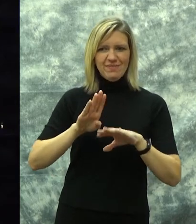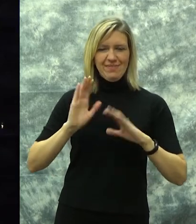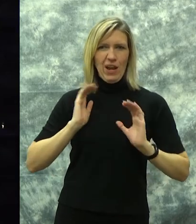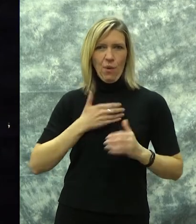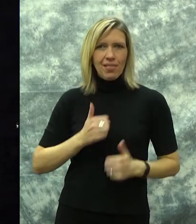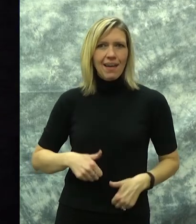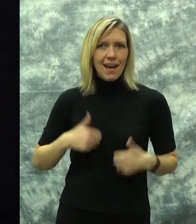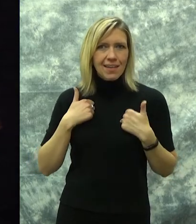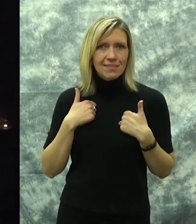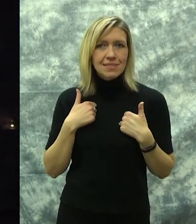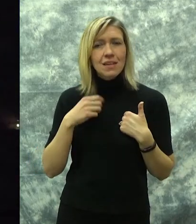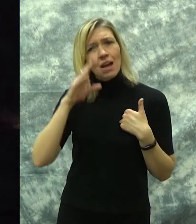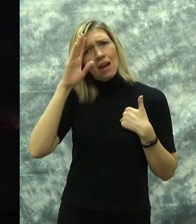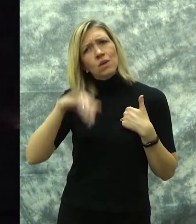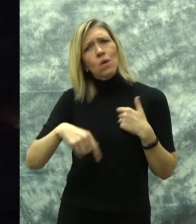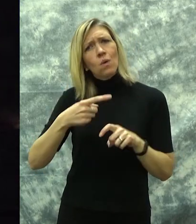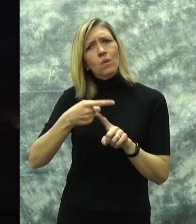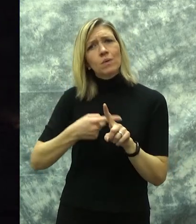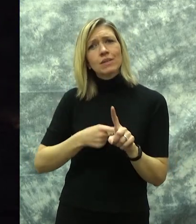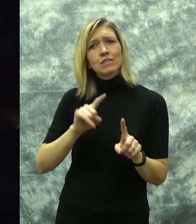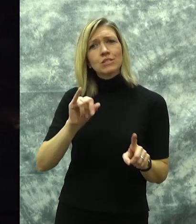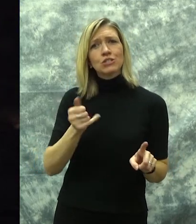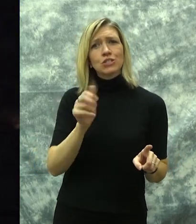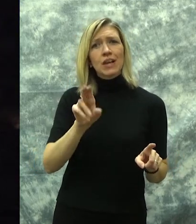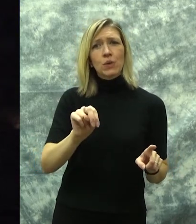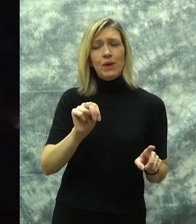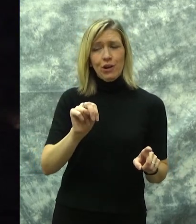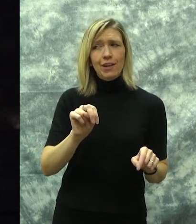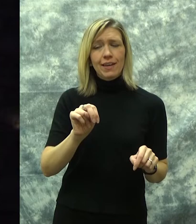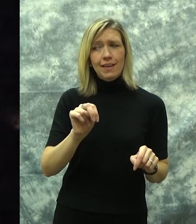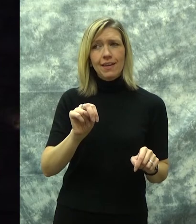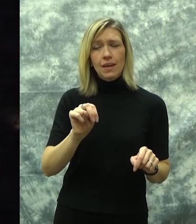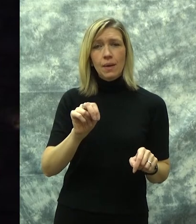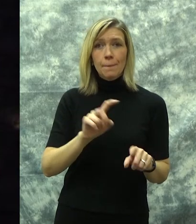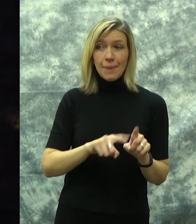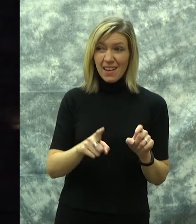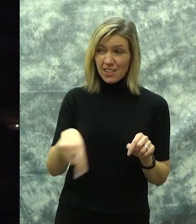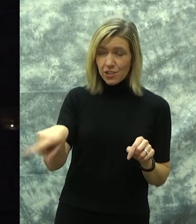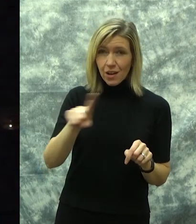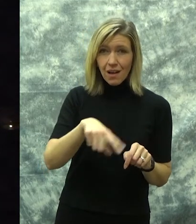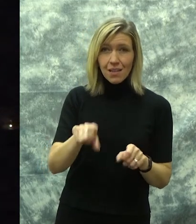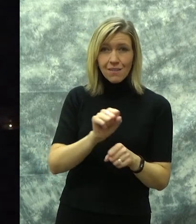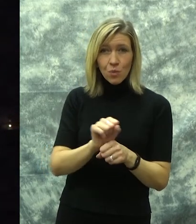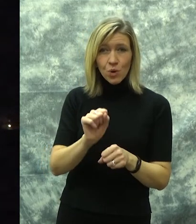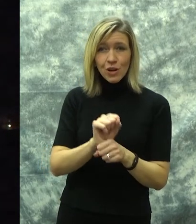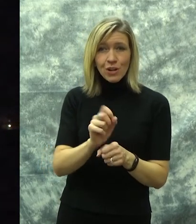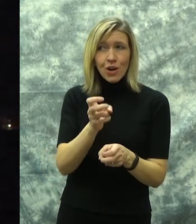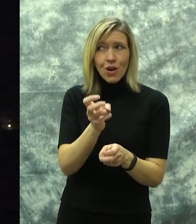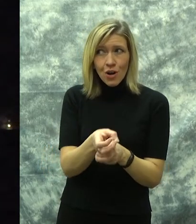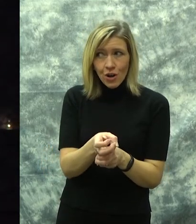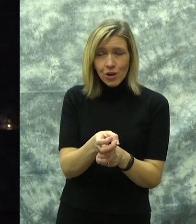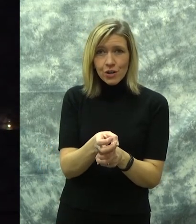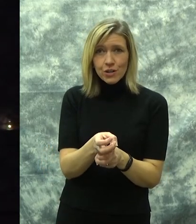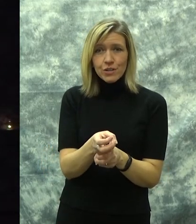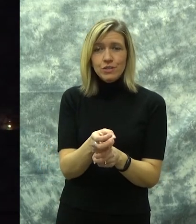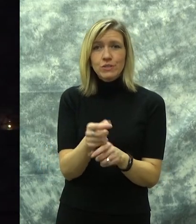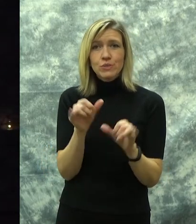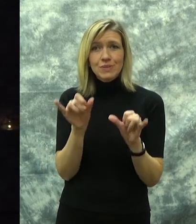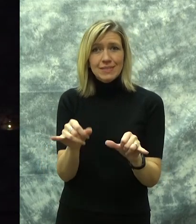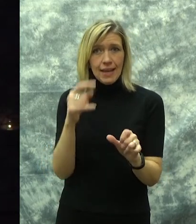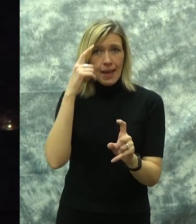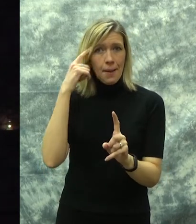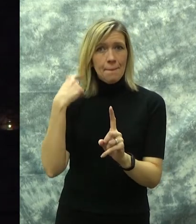it's January, but y'all have worked hard to stay optimistic, I'm